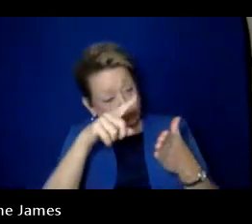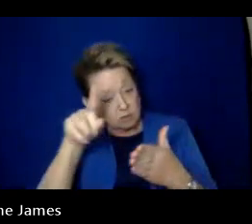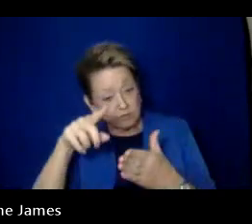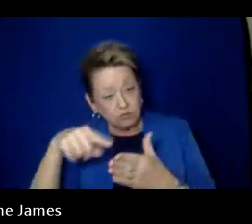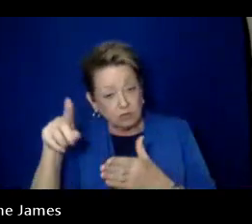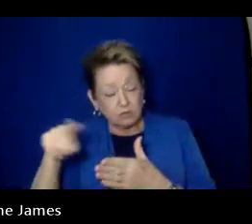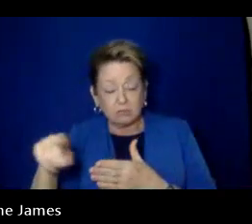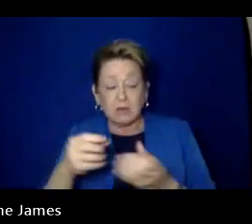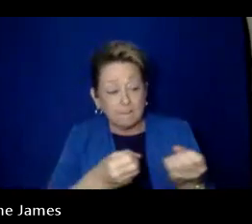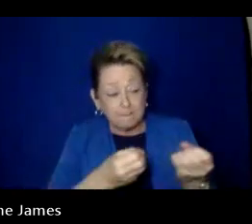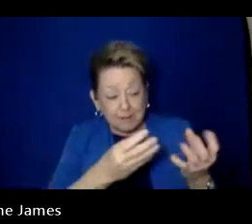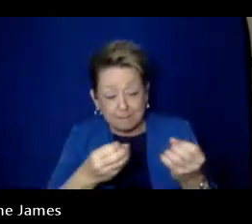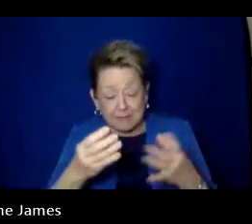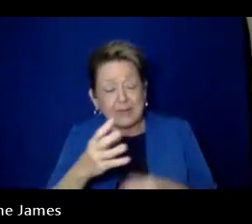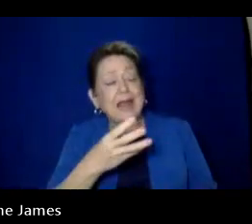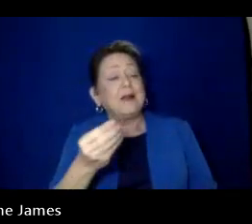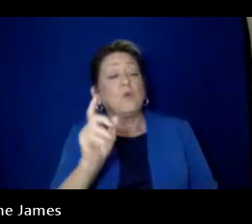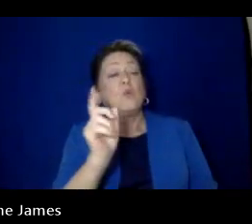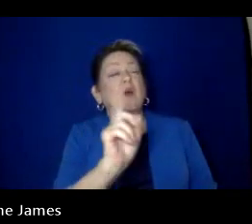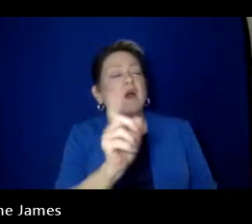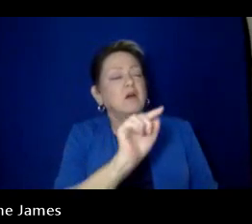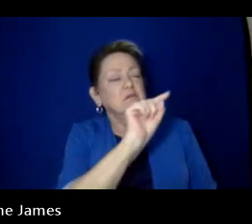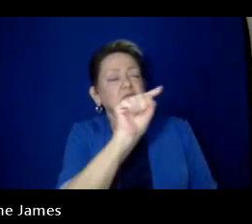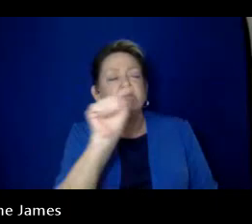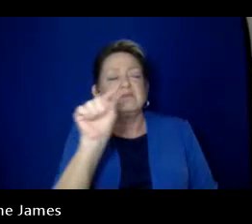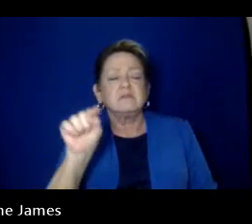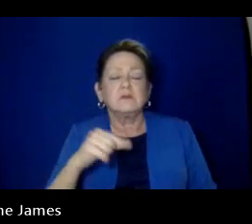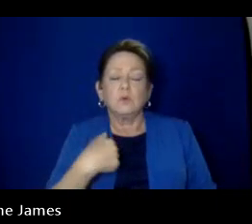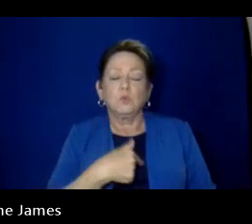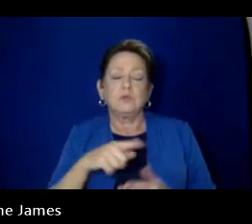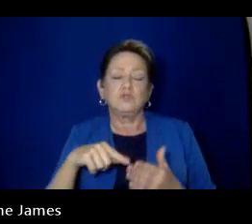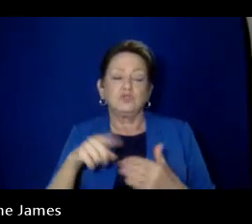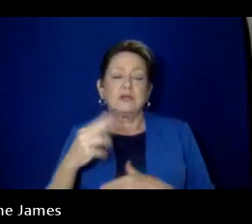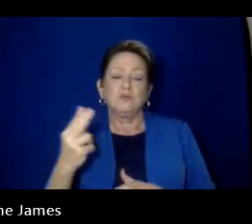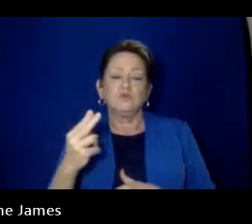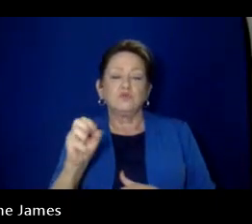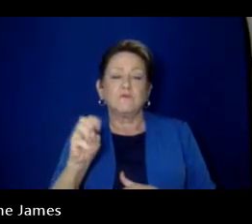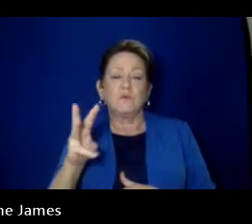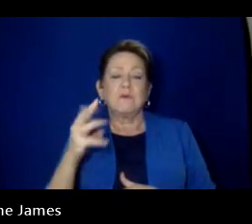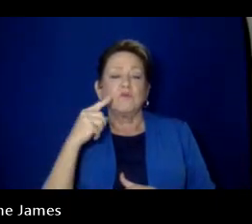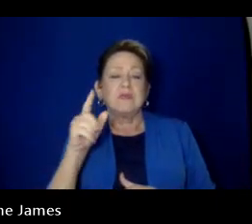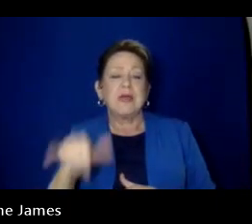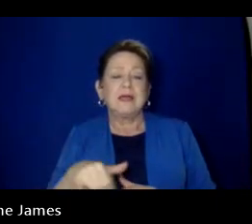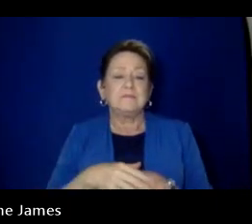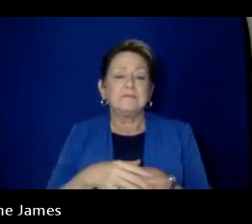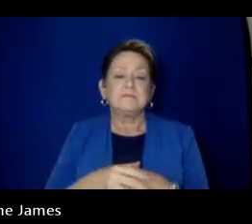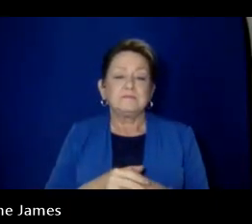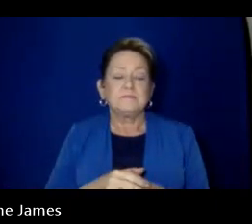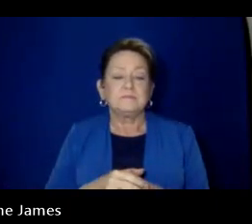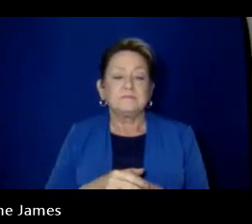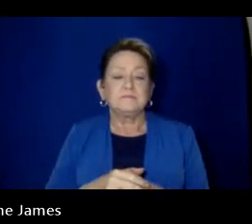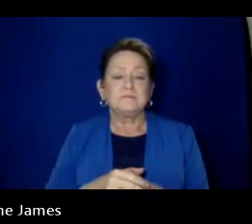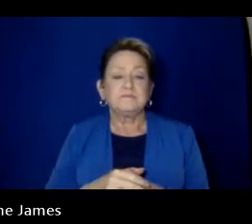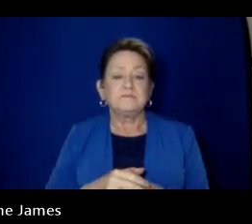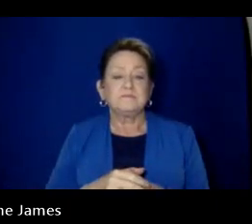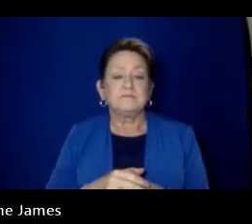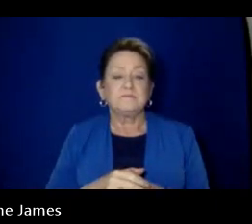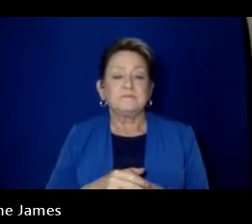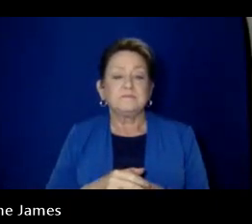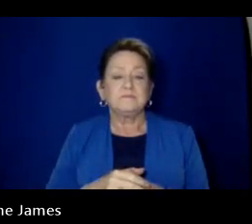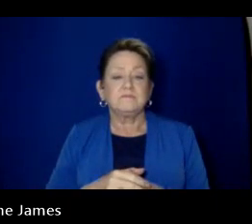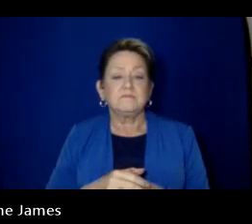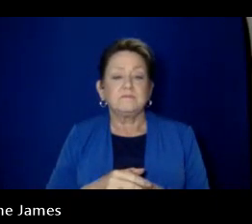items, quantities, and bin locations. Inventory Operations Department personnel, titles and positions